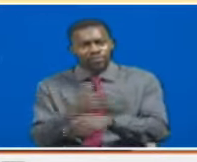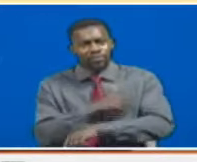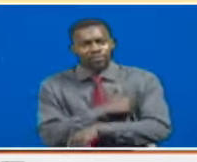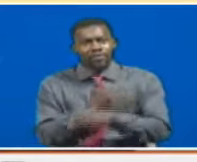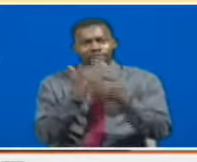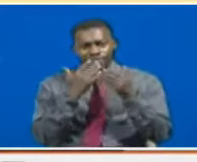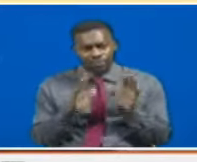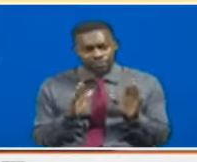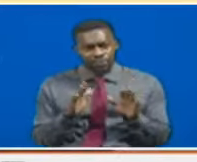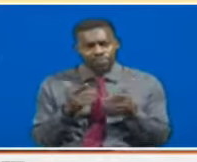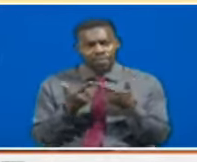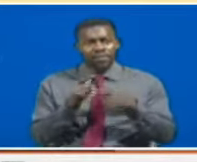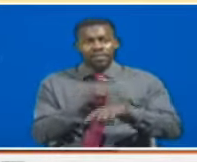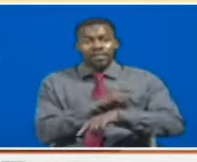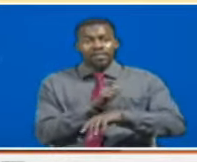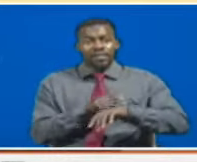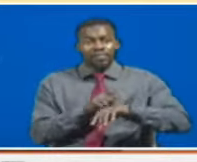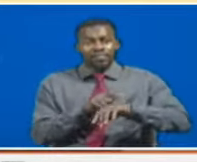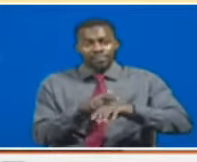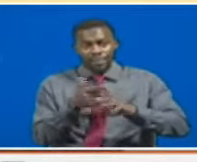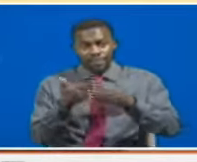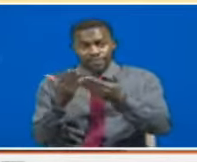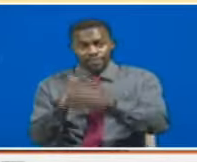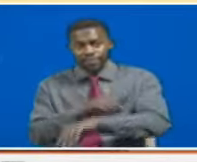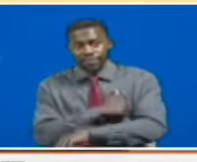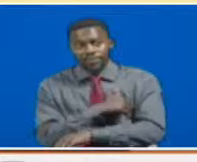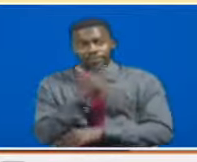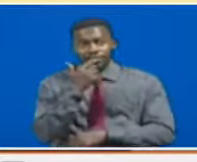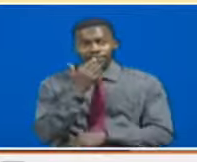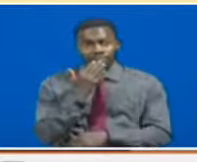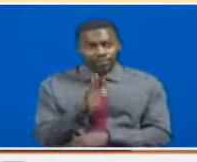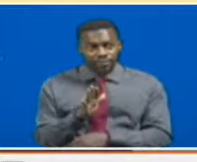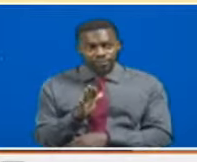Tulipoanika, ikienda tena akifanya caging,